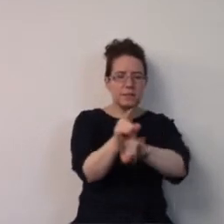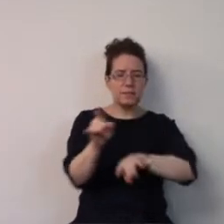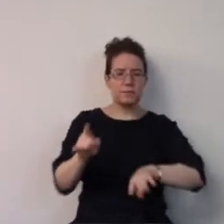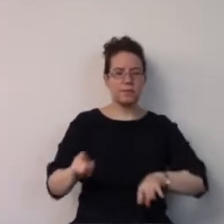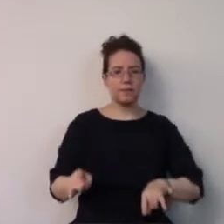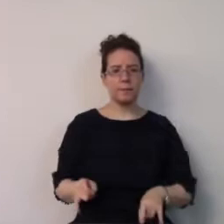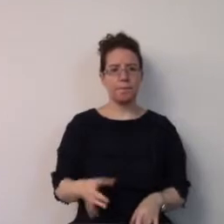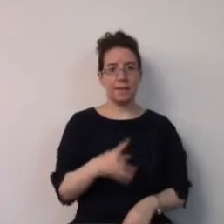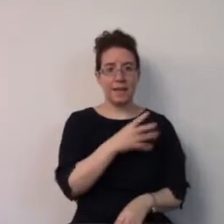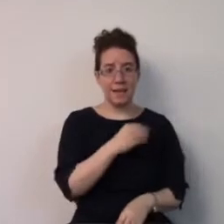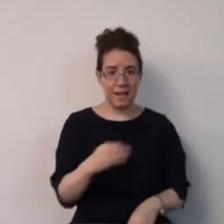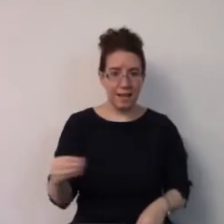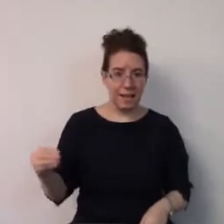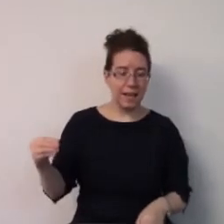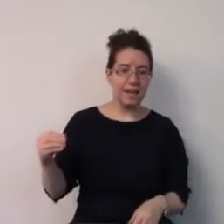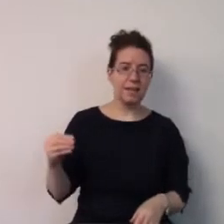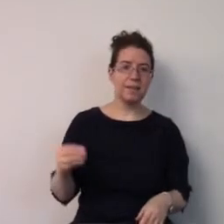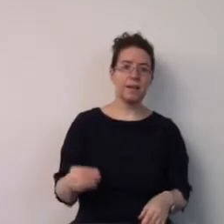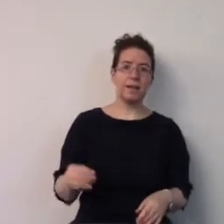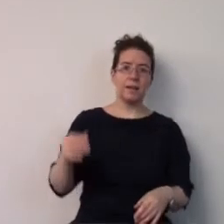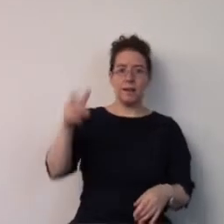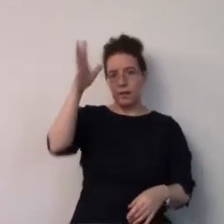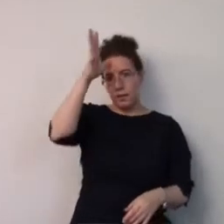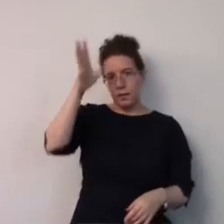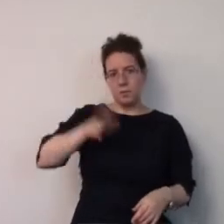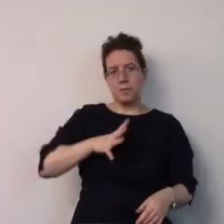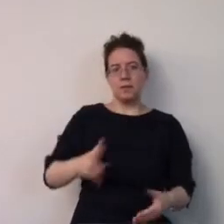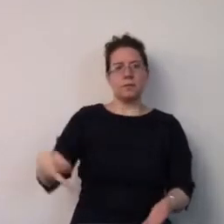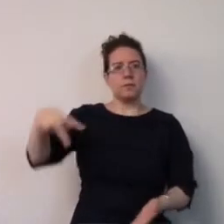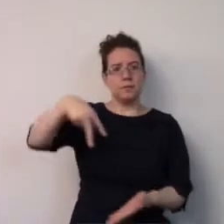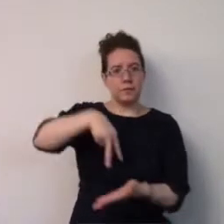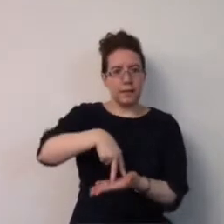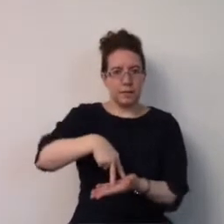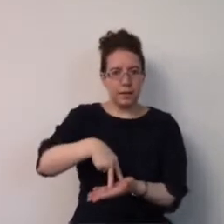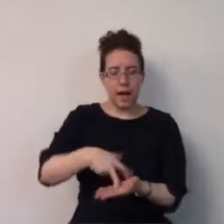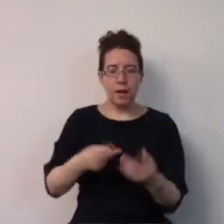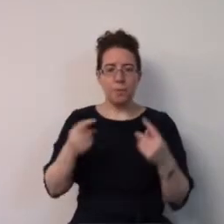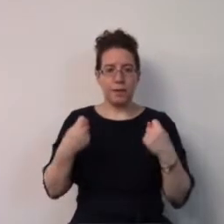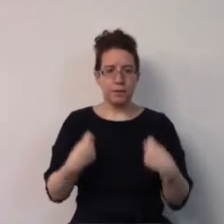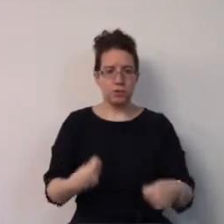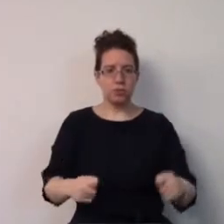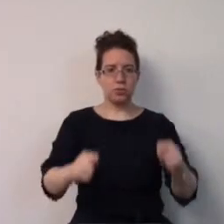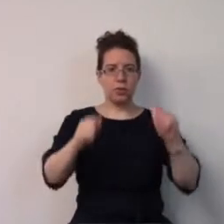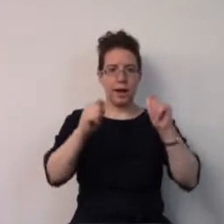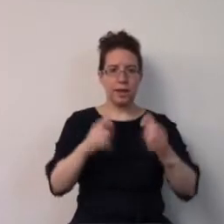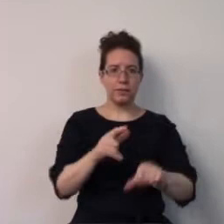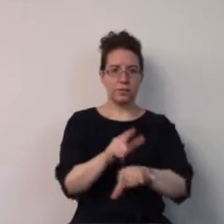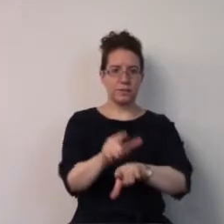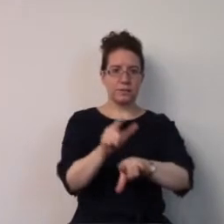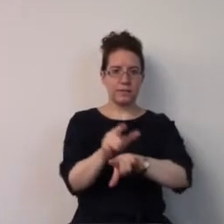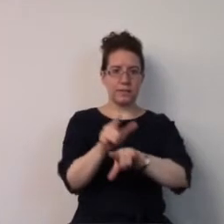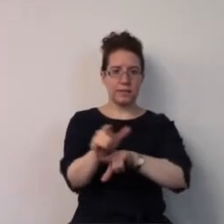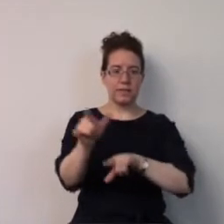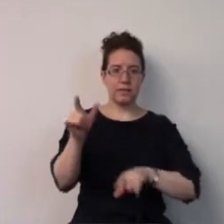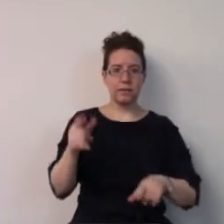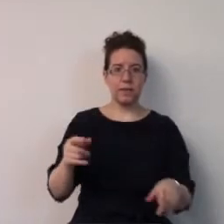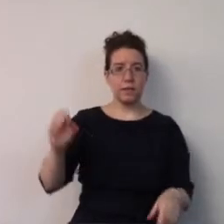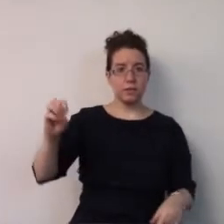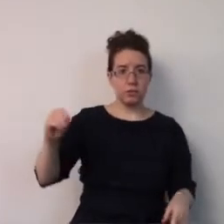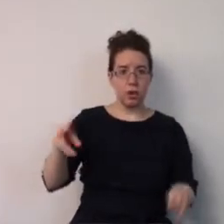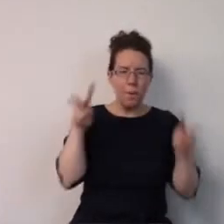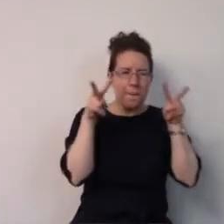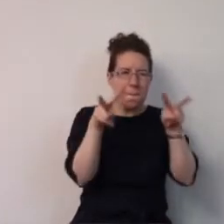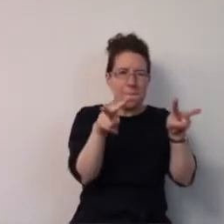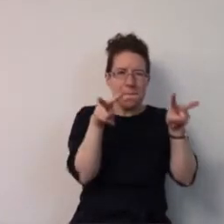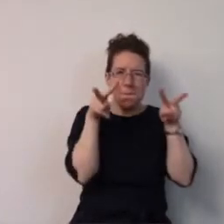Therefore, watch. Watch. Therefore, watch. And remember that by the space of 3 years, I cease not to